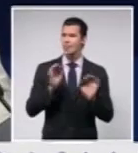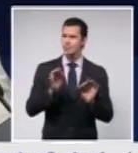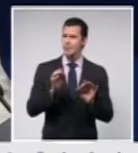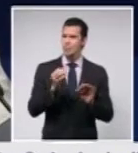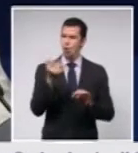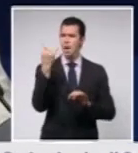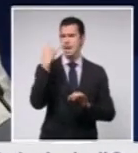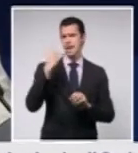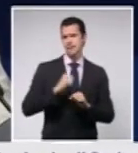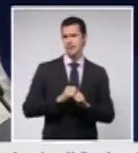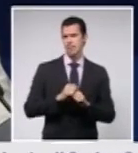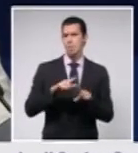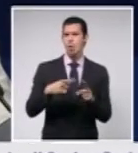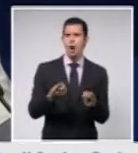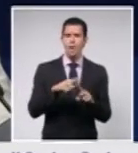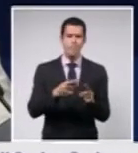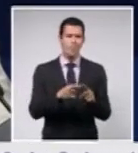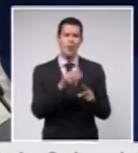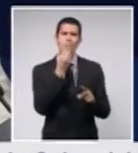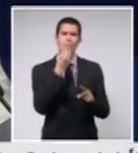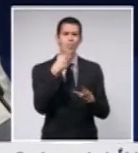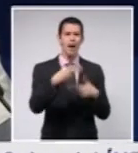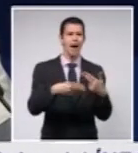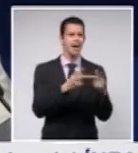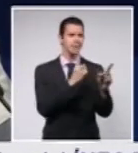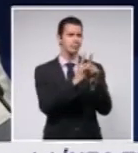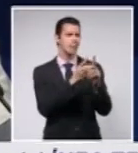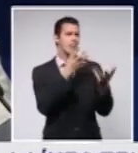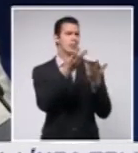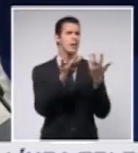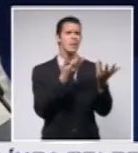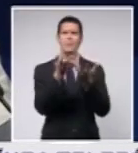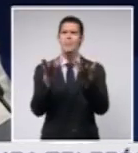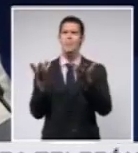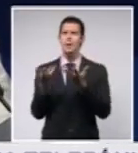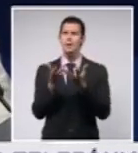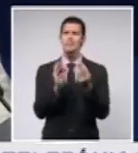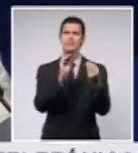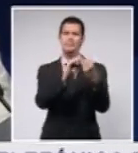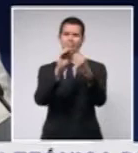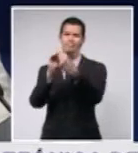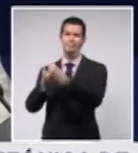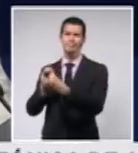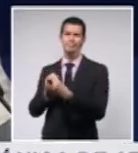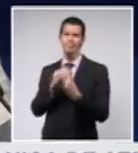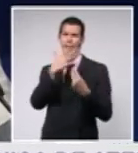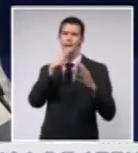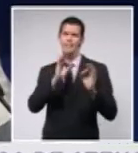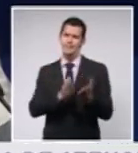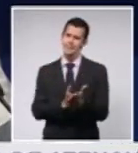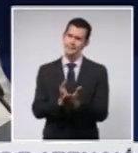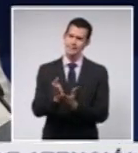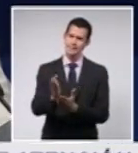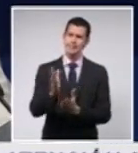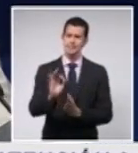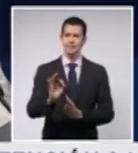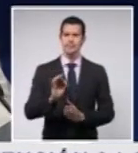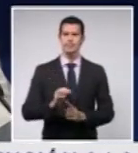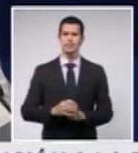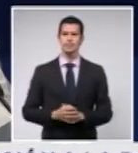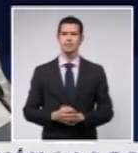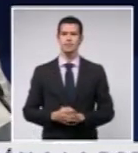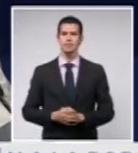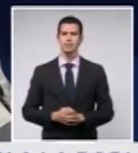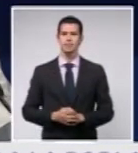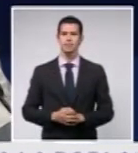17 cases are between 40 and 59, and 4 are over the age of 60.